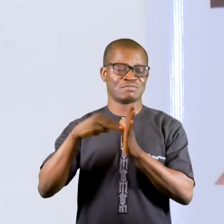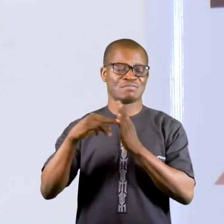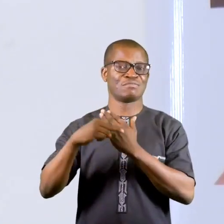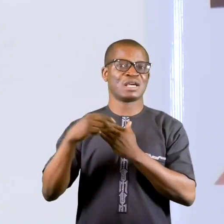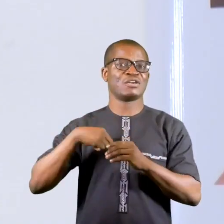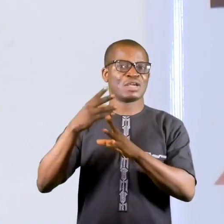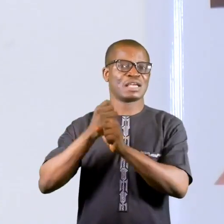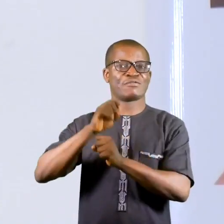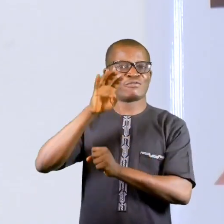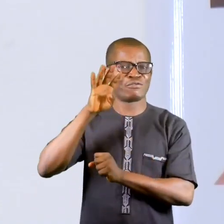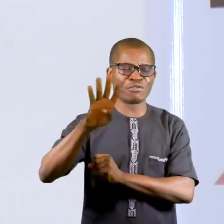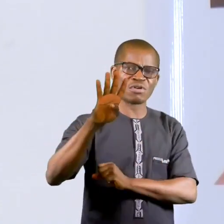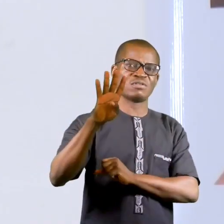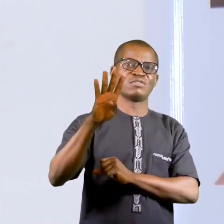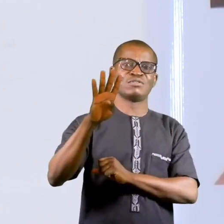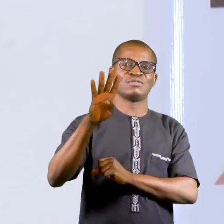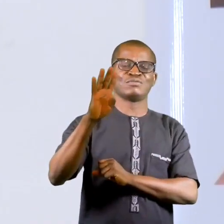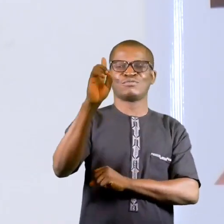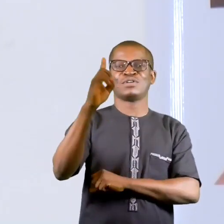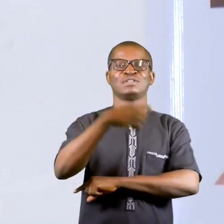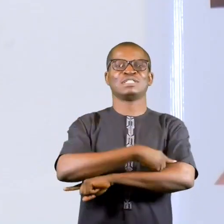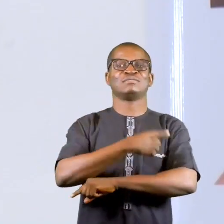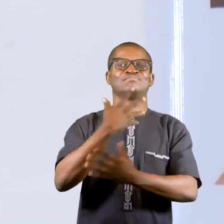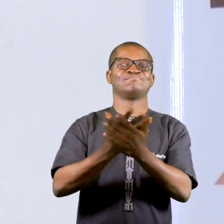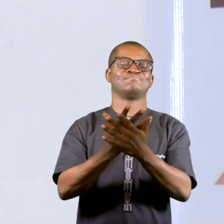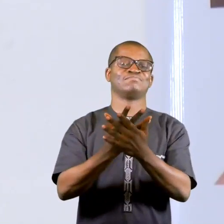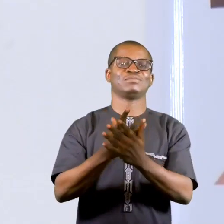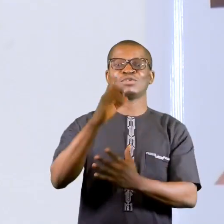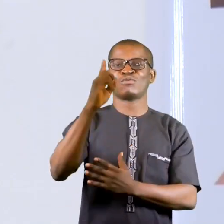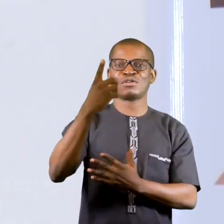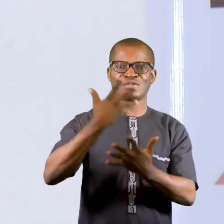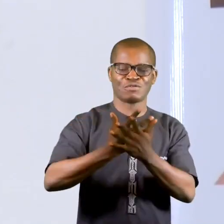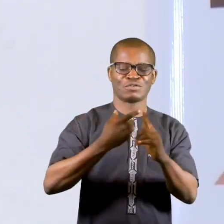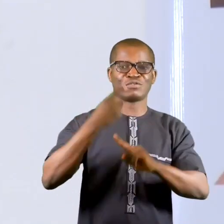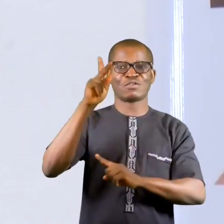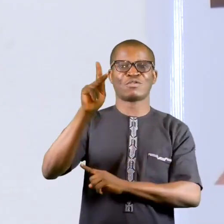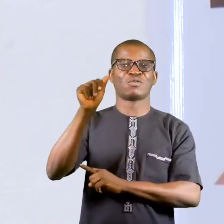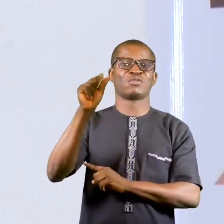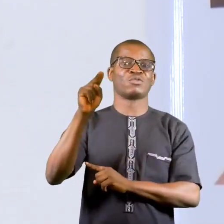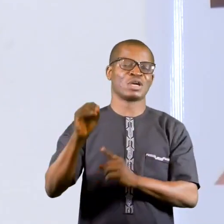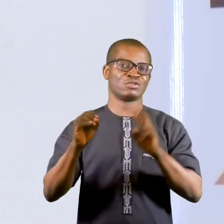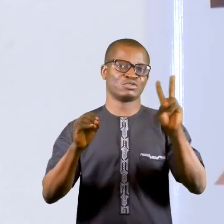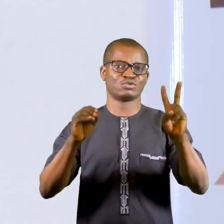of March, we secured 4 convictions all on the same day. 1